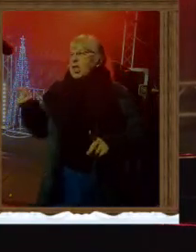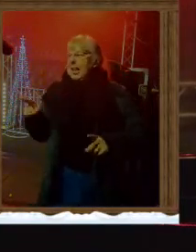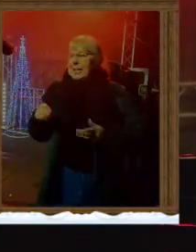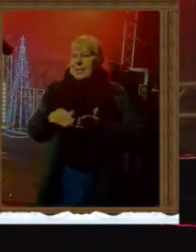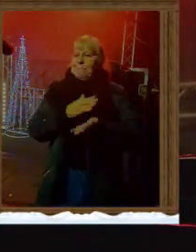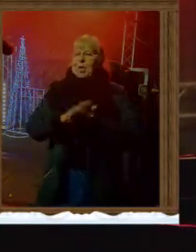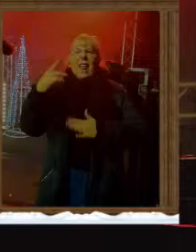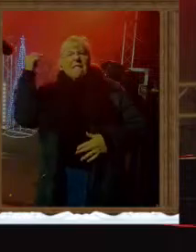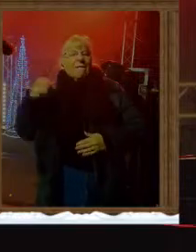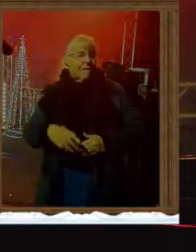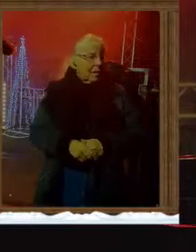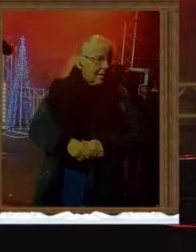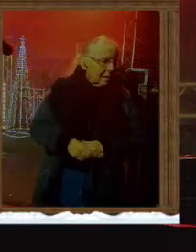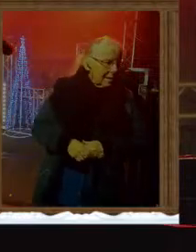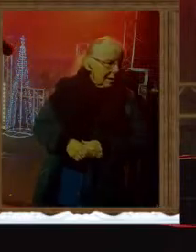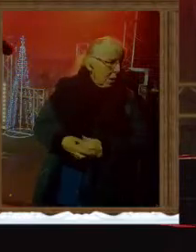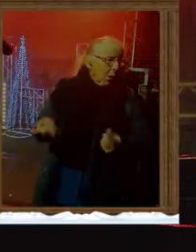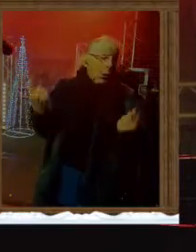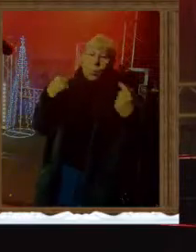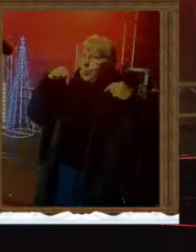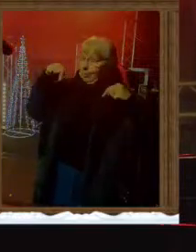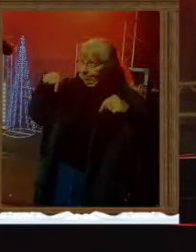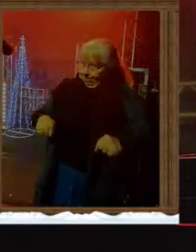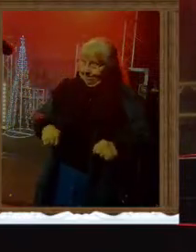Michelle. And we are